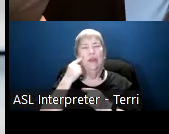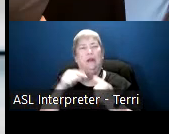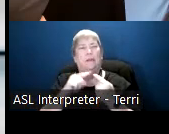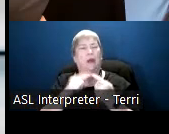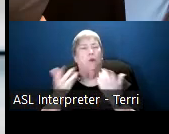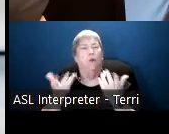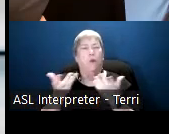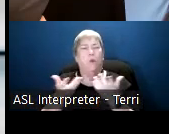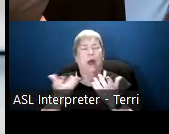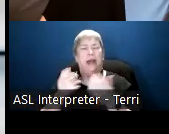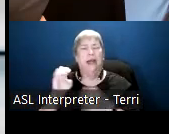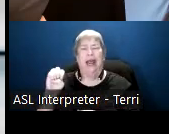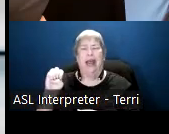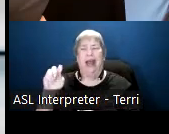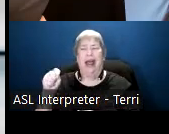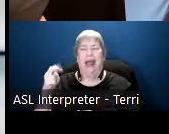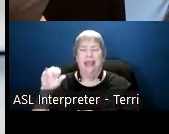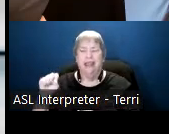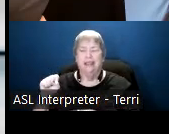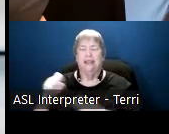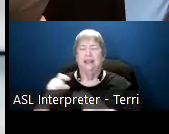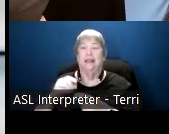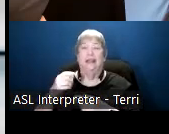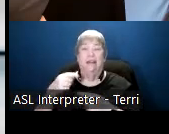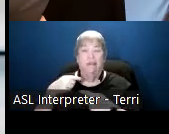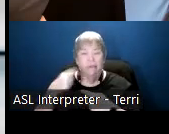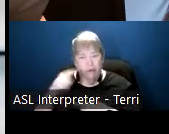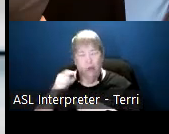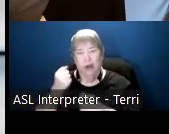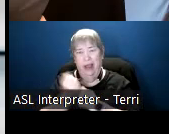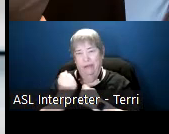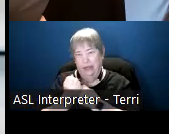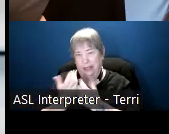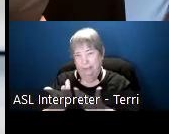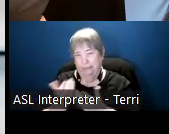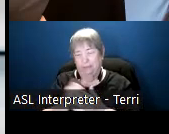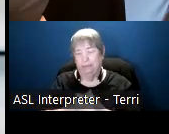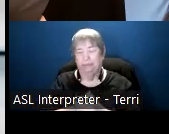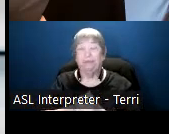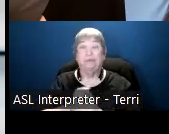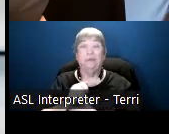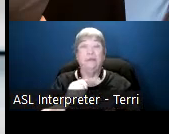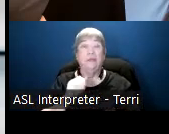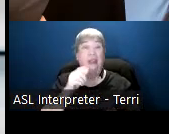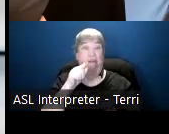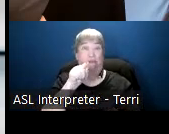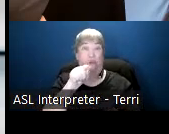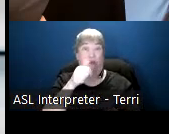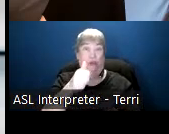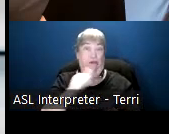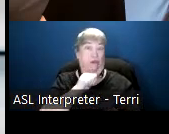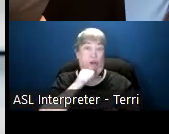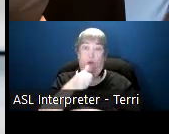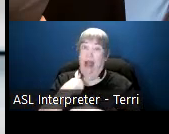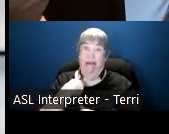our advocacy look like. So if you don't have a set of professional ethics, so you're not